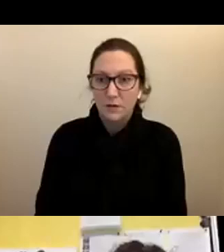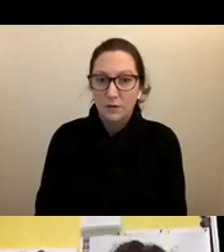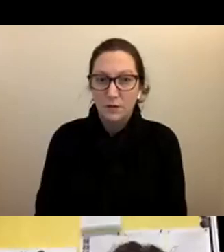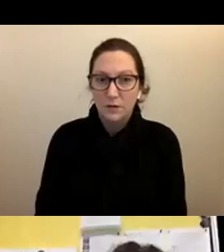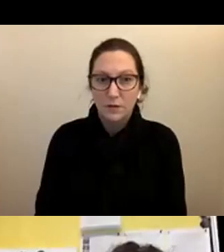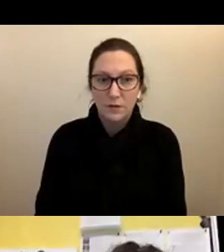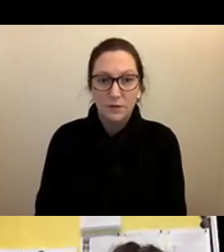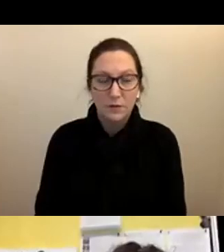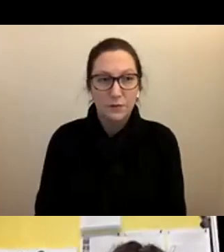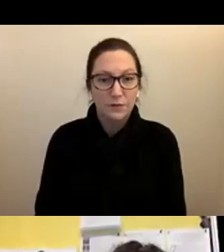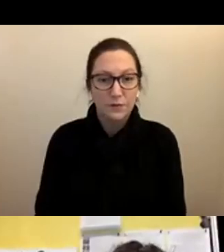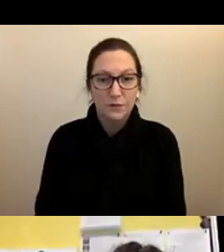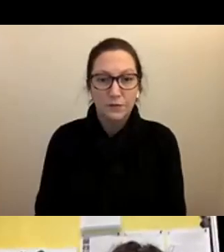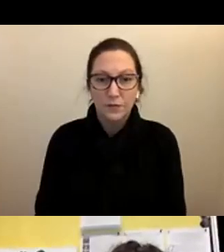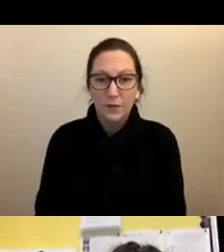Just a second.